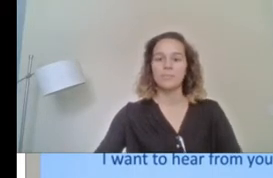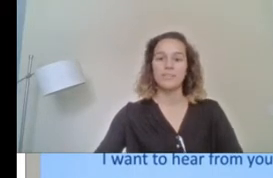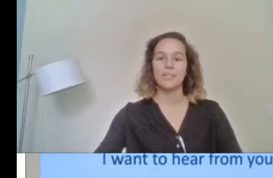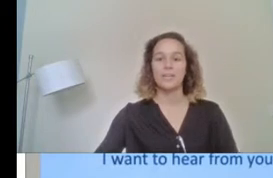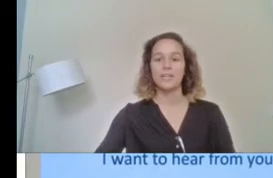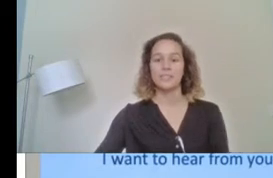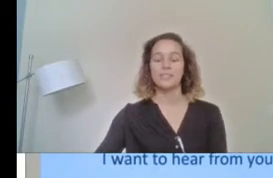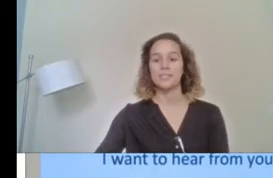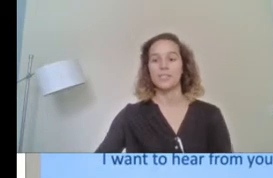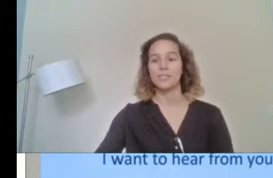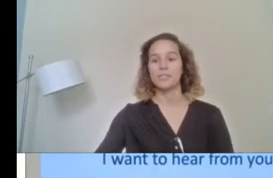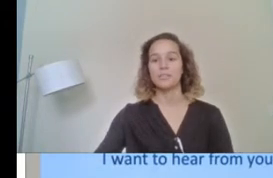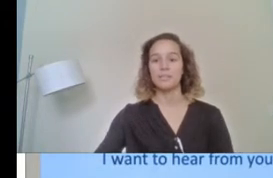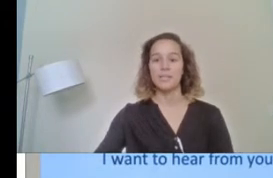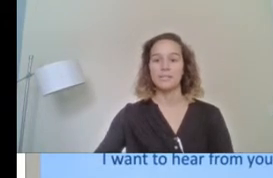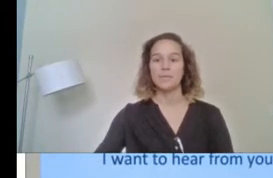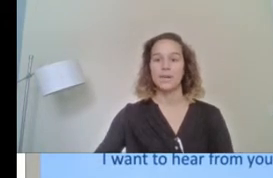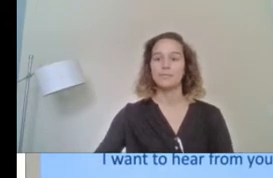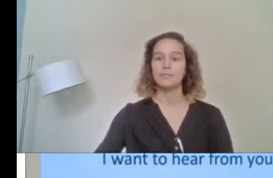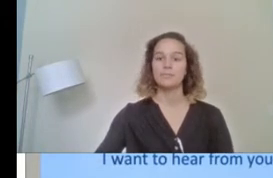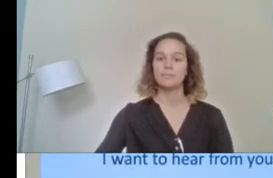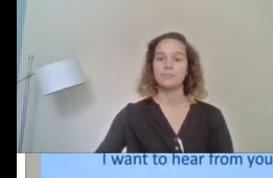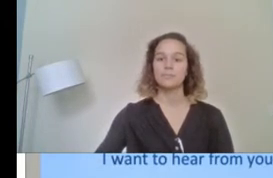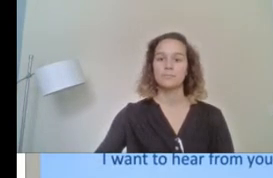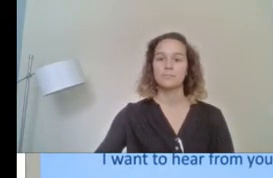But believe it or not, it is a discussion that needs to be had.